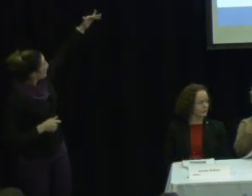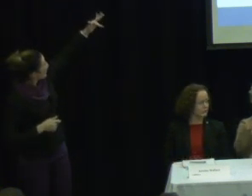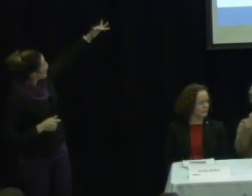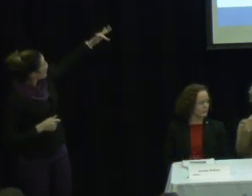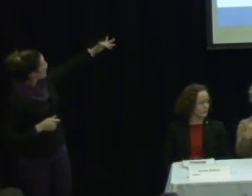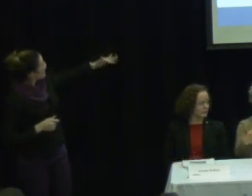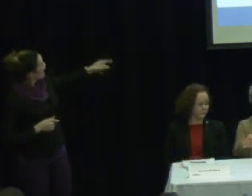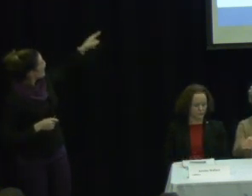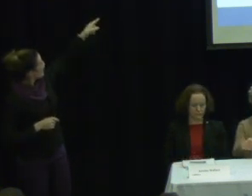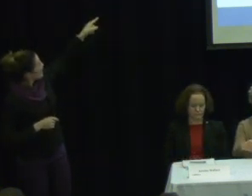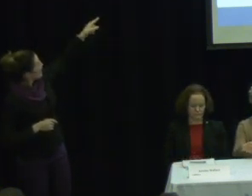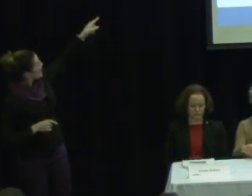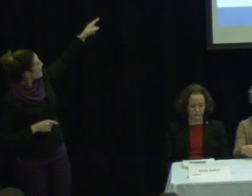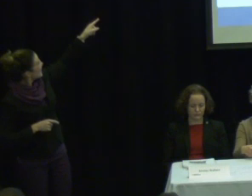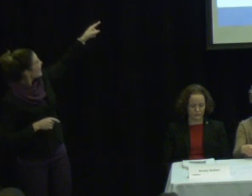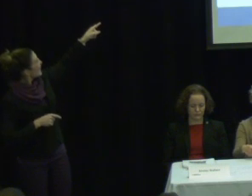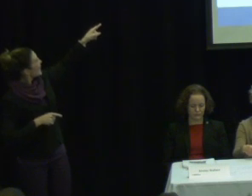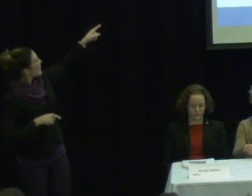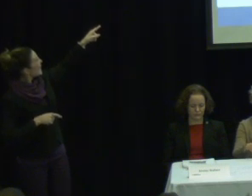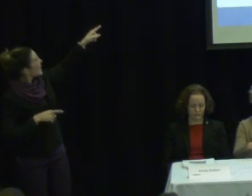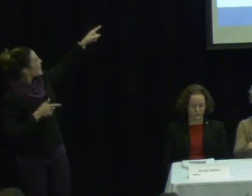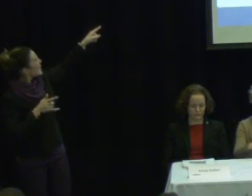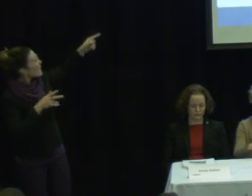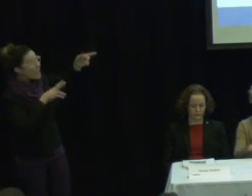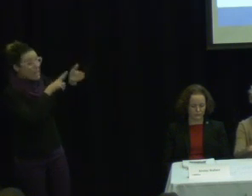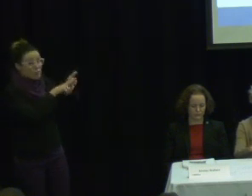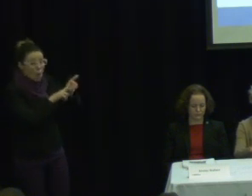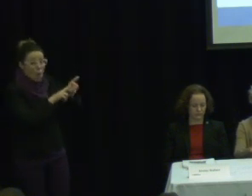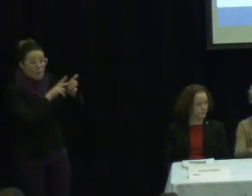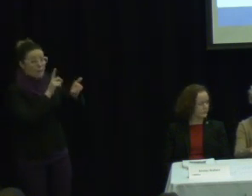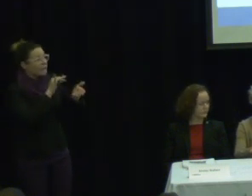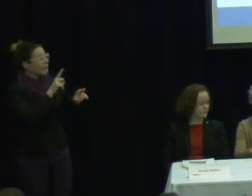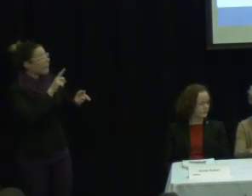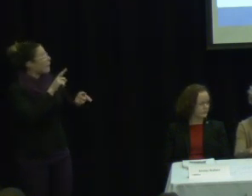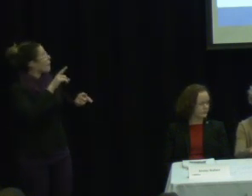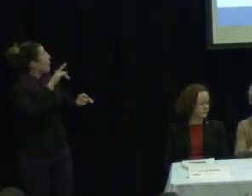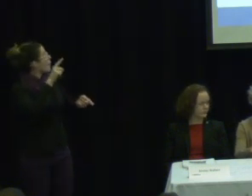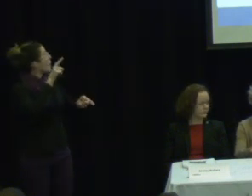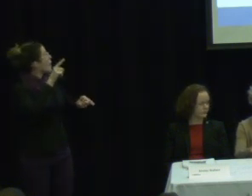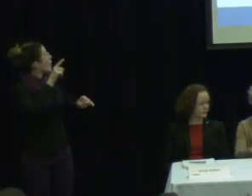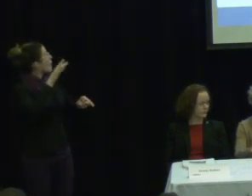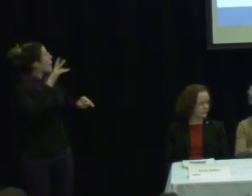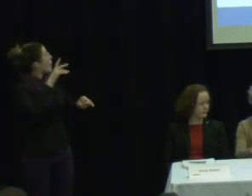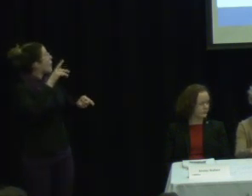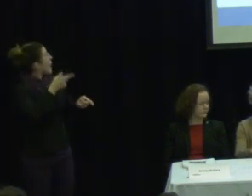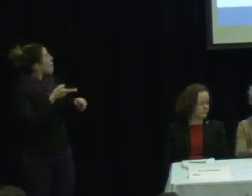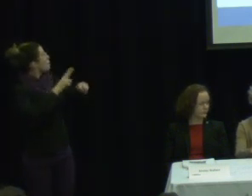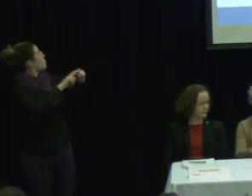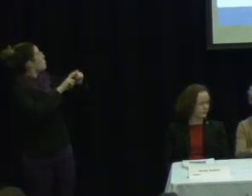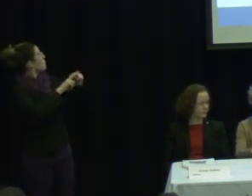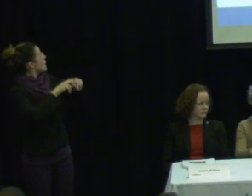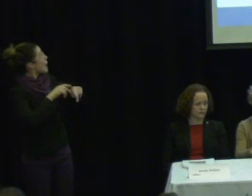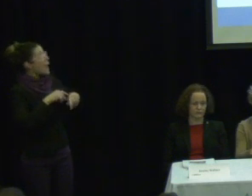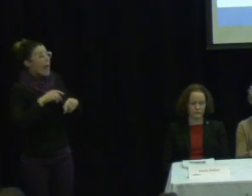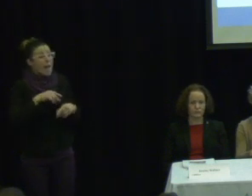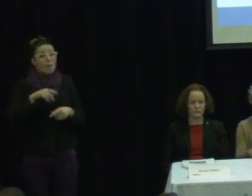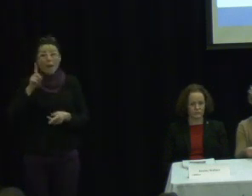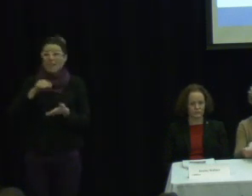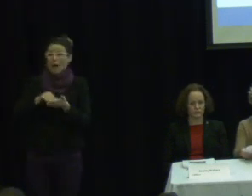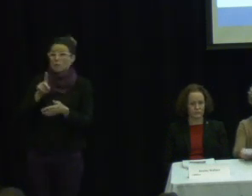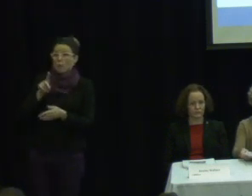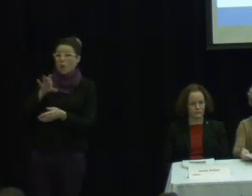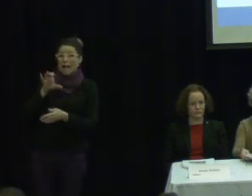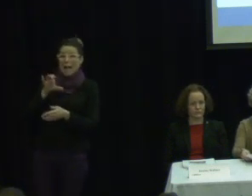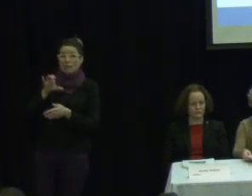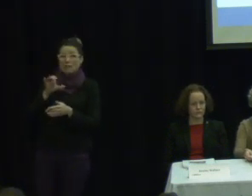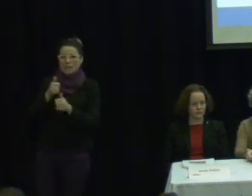to something in the order of just under 8,500 students, by the way, that puts us only 1,100 students behind the flagship, and I think